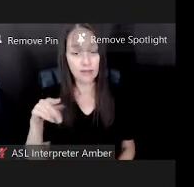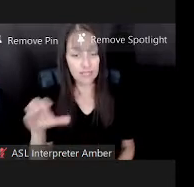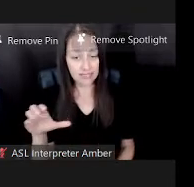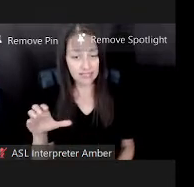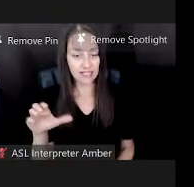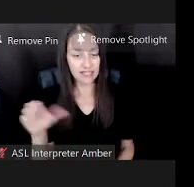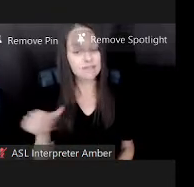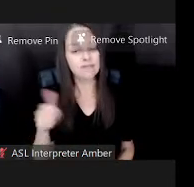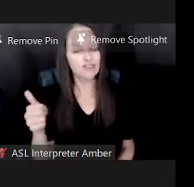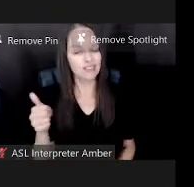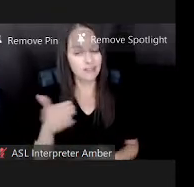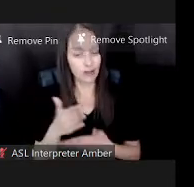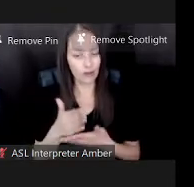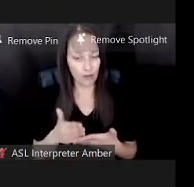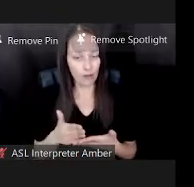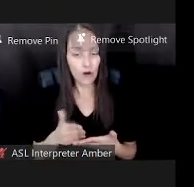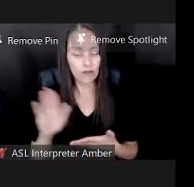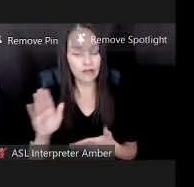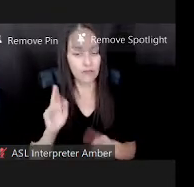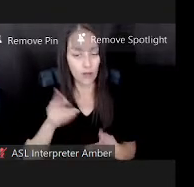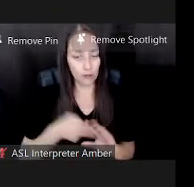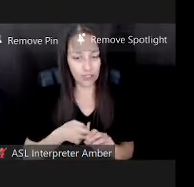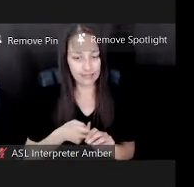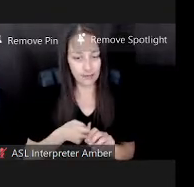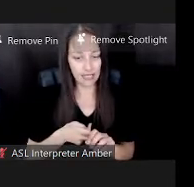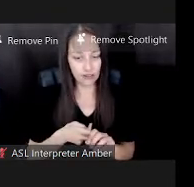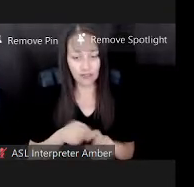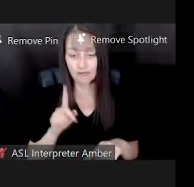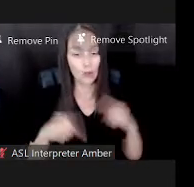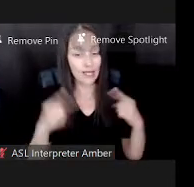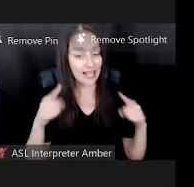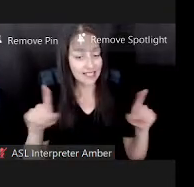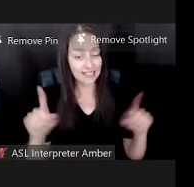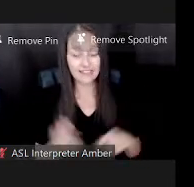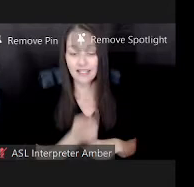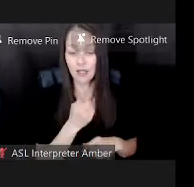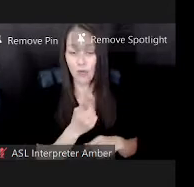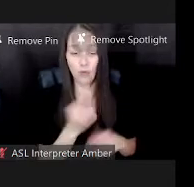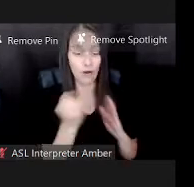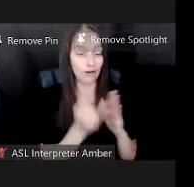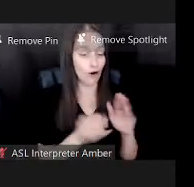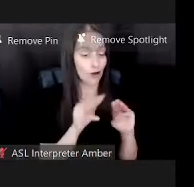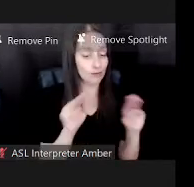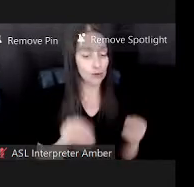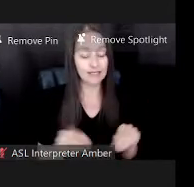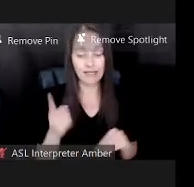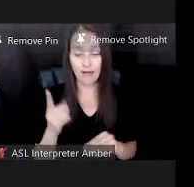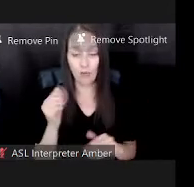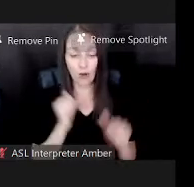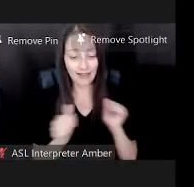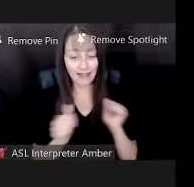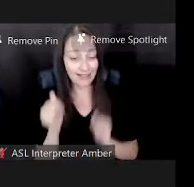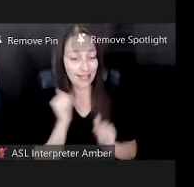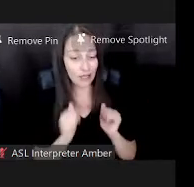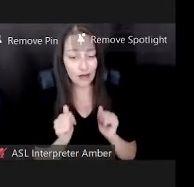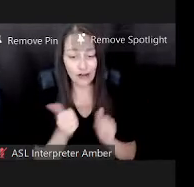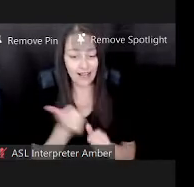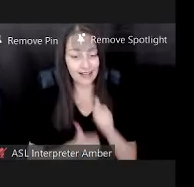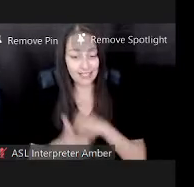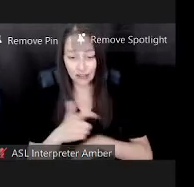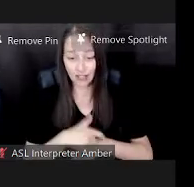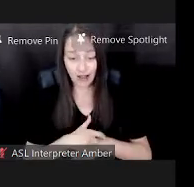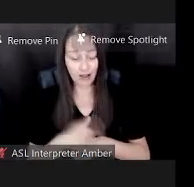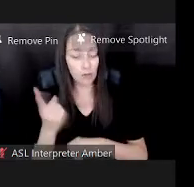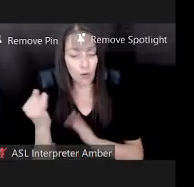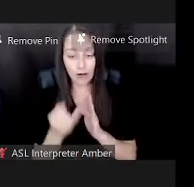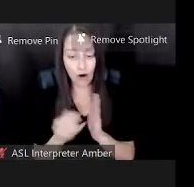in something that's like, we cannot do this alone, one theater at a time, or one art museum at a time, or even one artist at a time. And so if there was just any